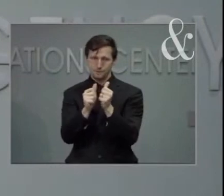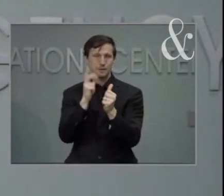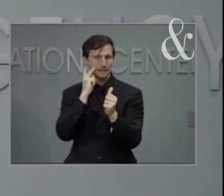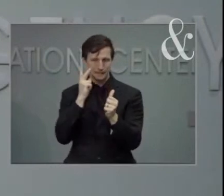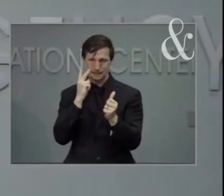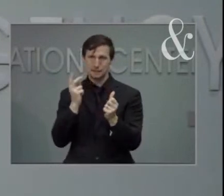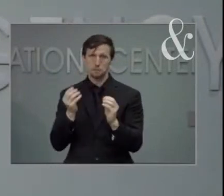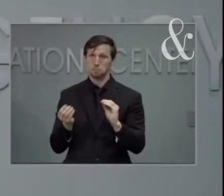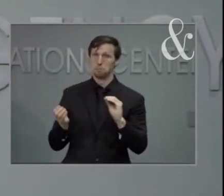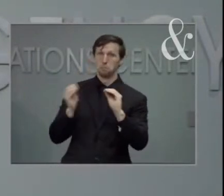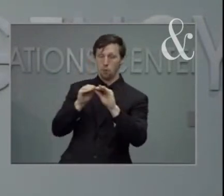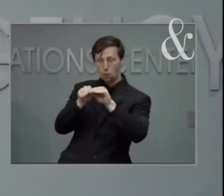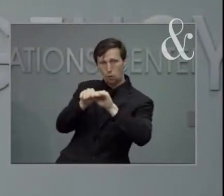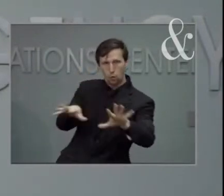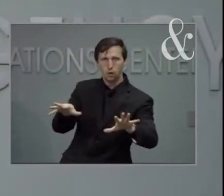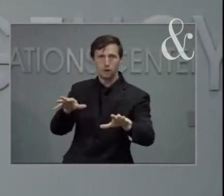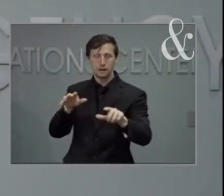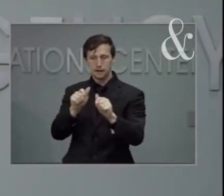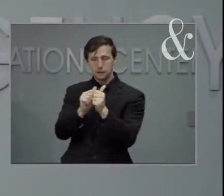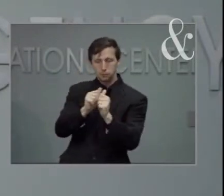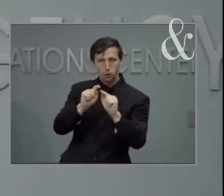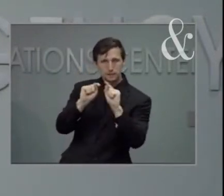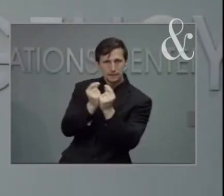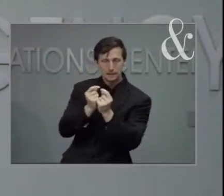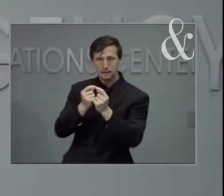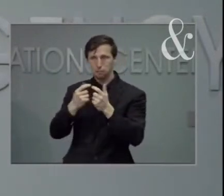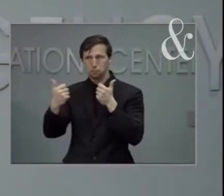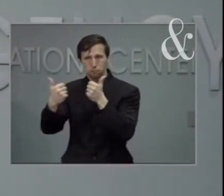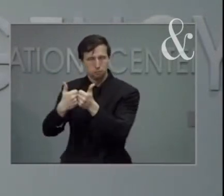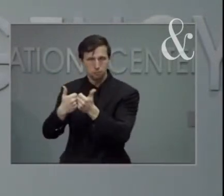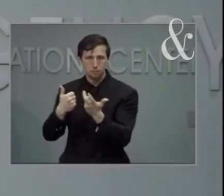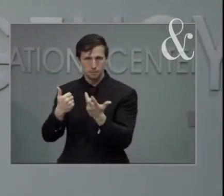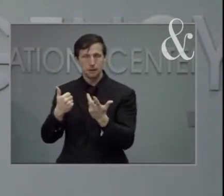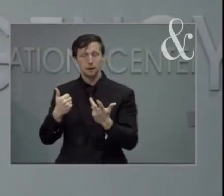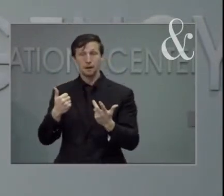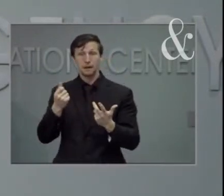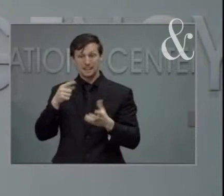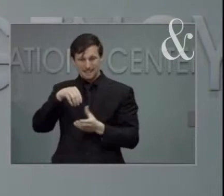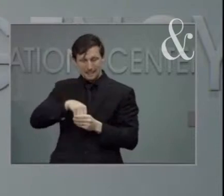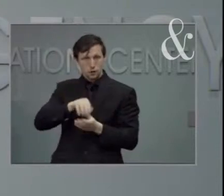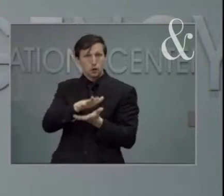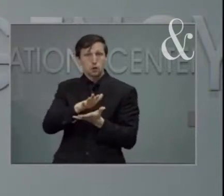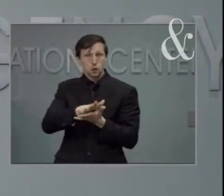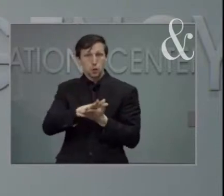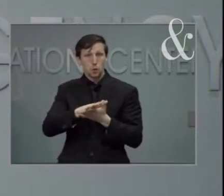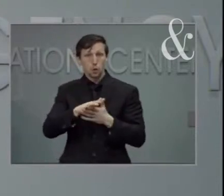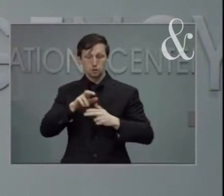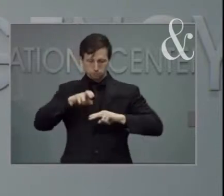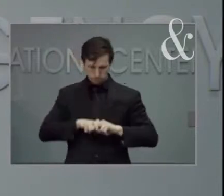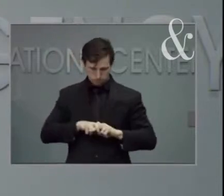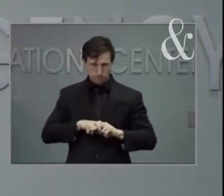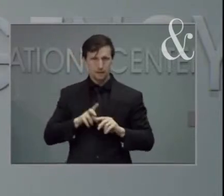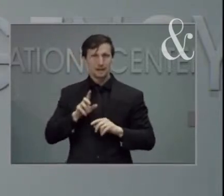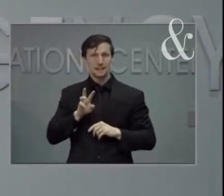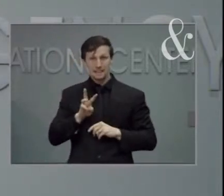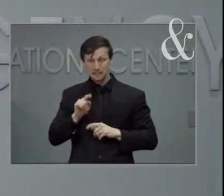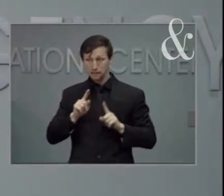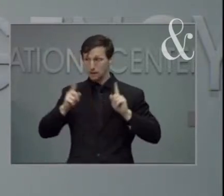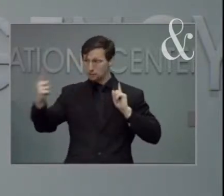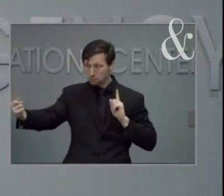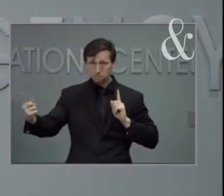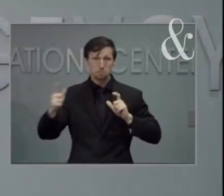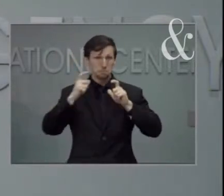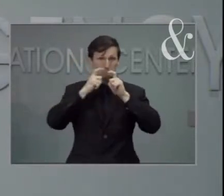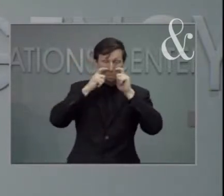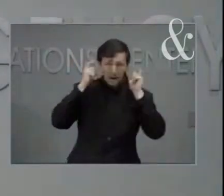seeing more transmission of virus. But when you're in school and you're maintaining 6 feet and you're wearing your mask, we're